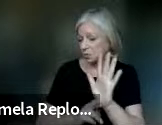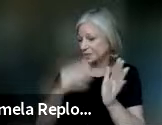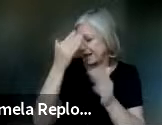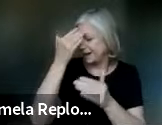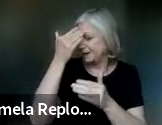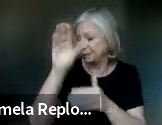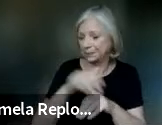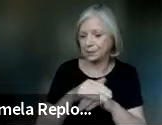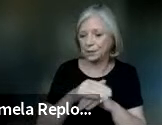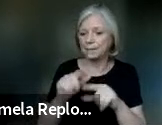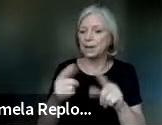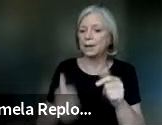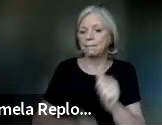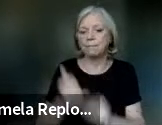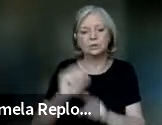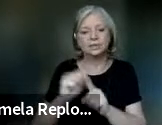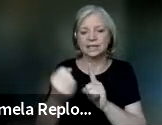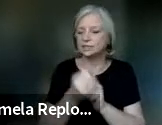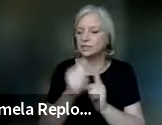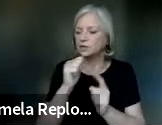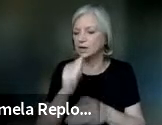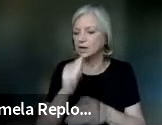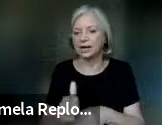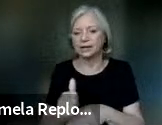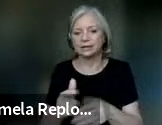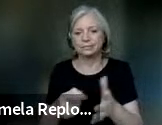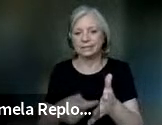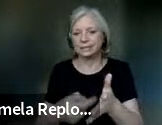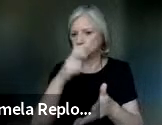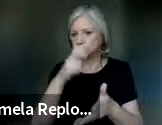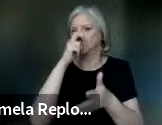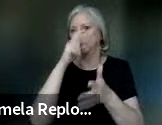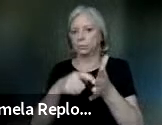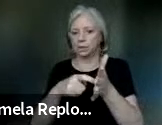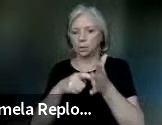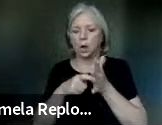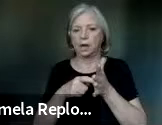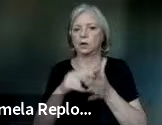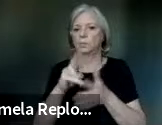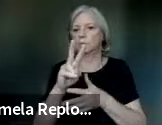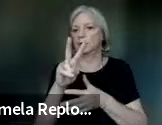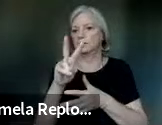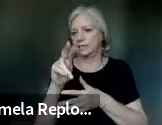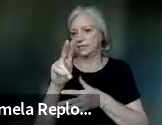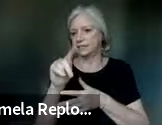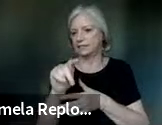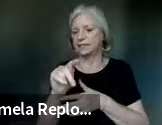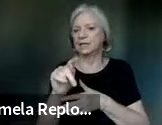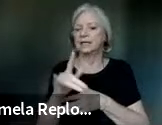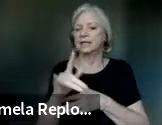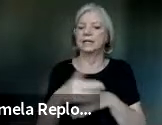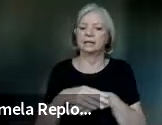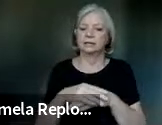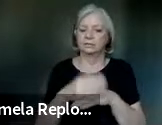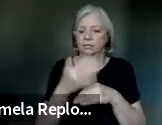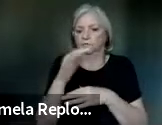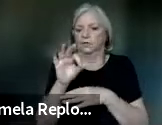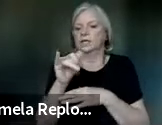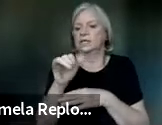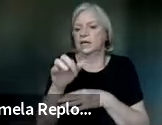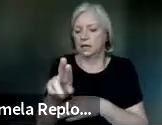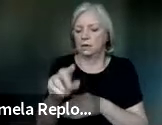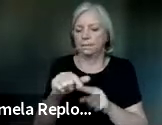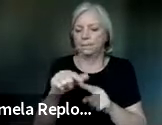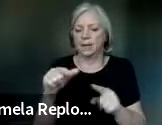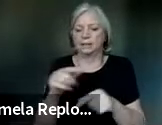be strict requirements, because these guidelines are meant to apply to, a broad range of